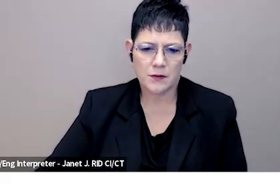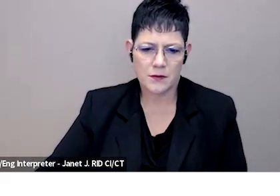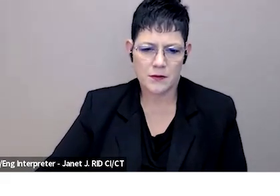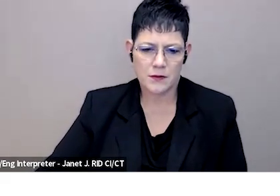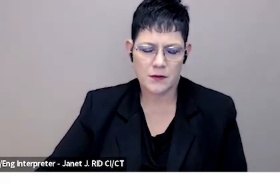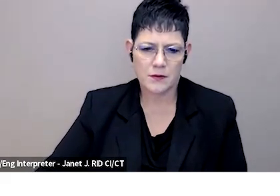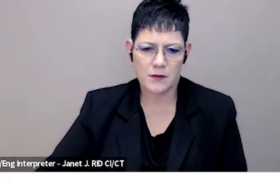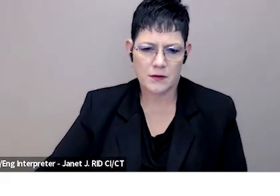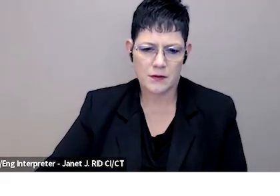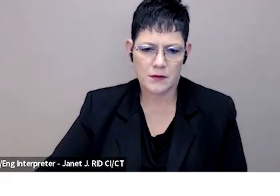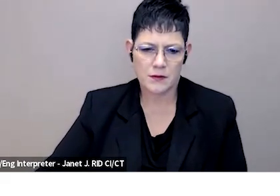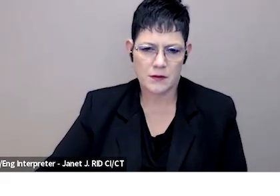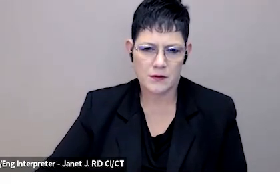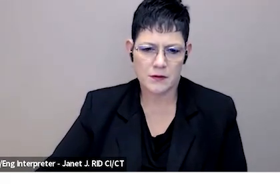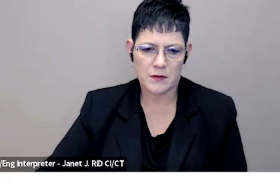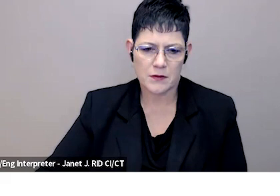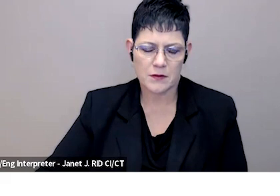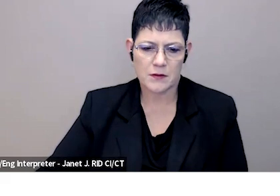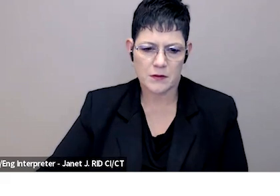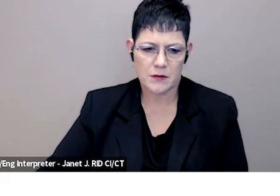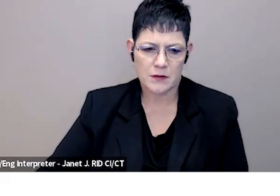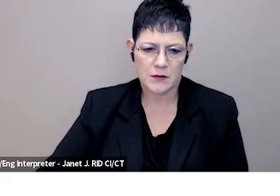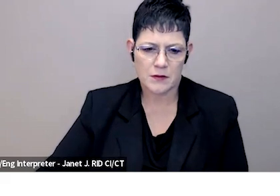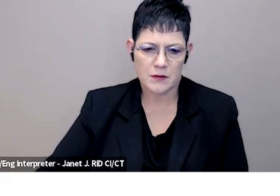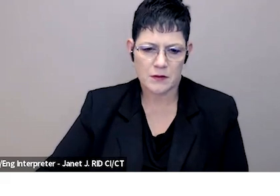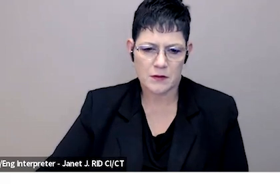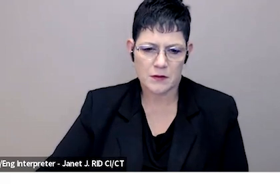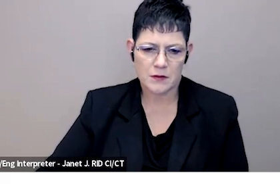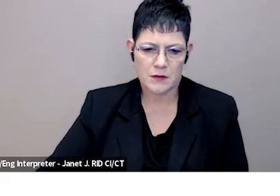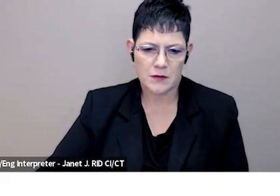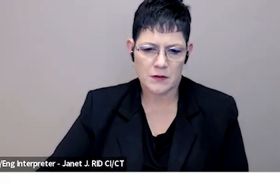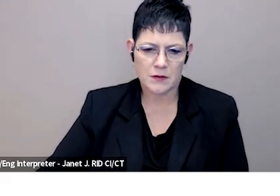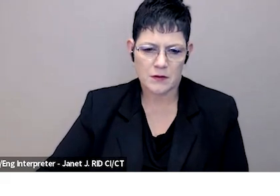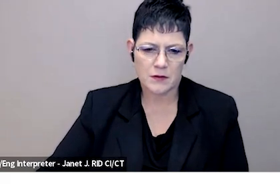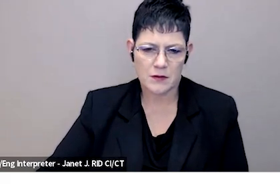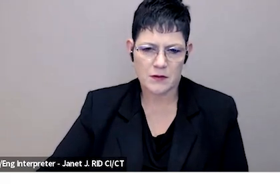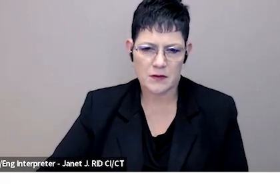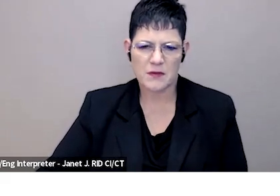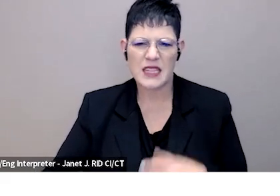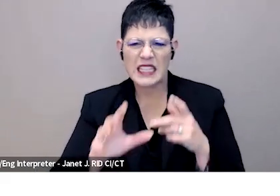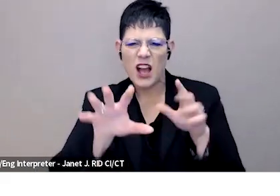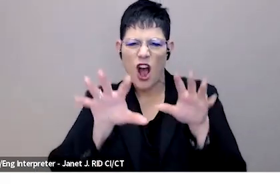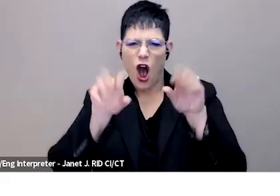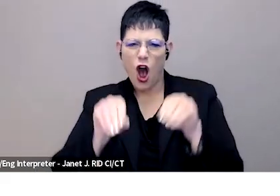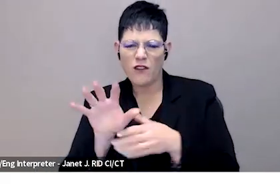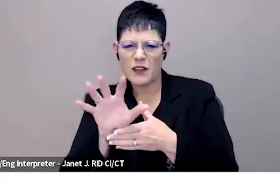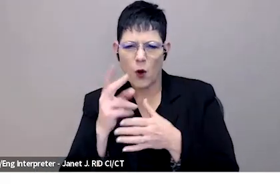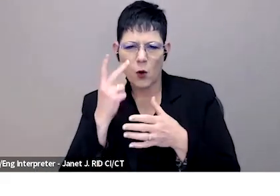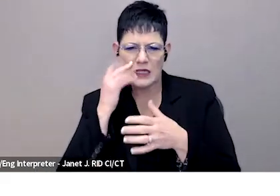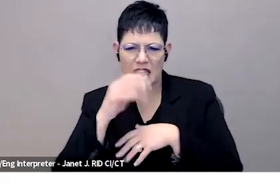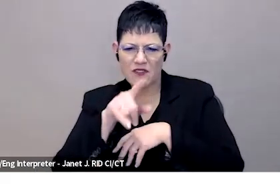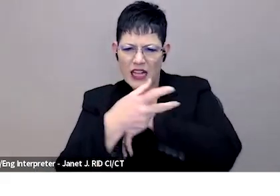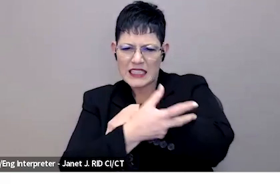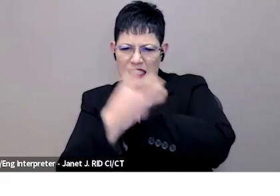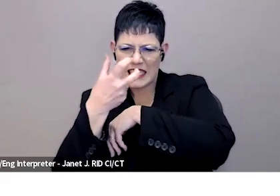if possible, is maybe take yourself off video. Just keep the All audio right. on and let's see All right. if Oh, that's I going to was so work, because you